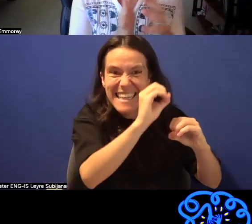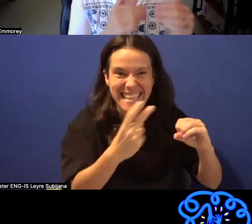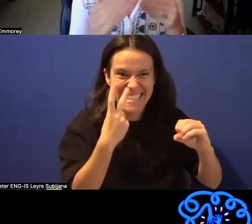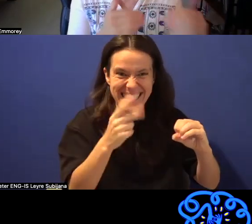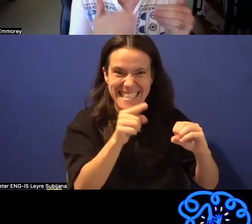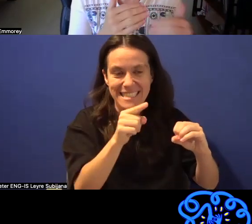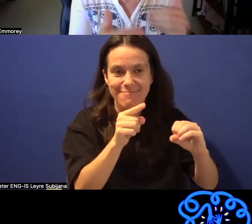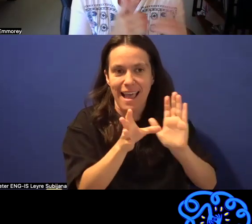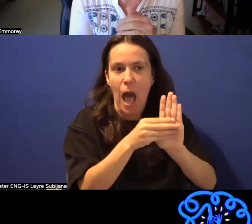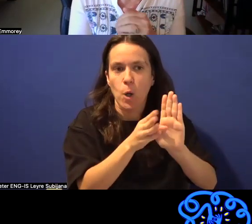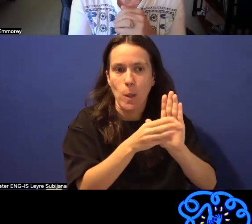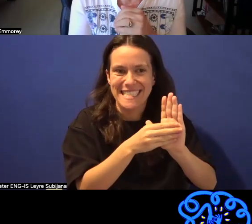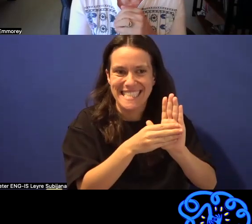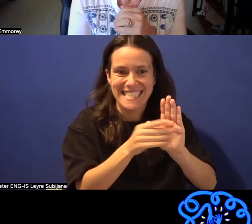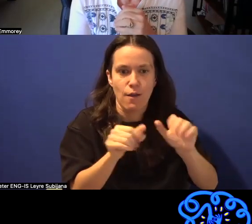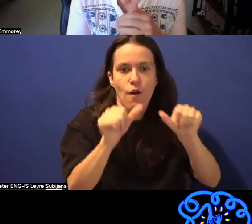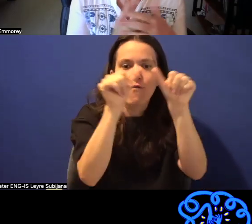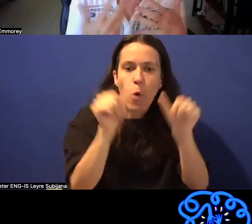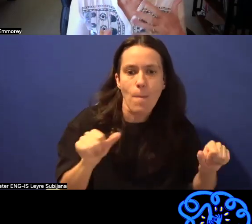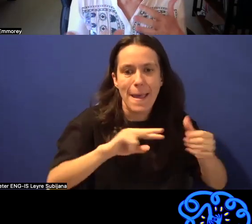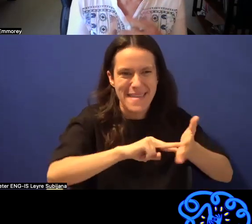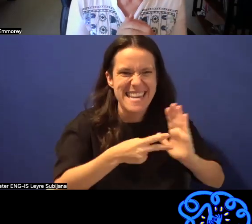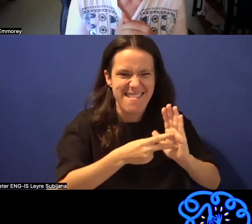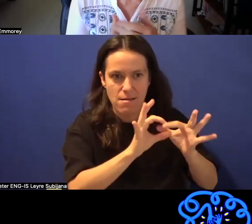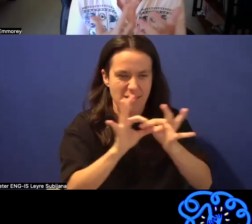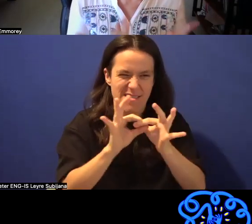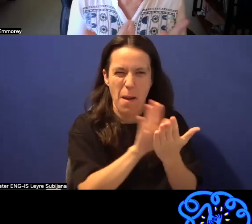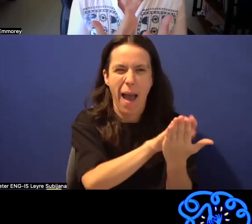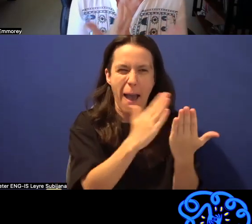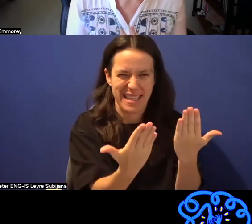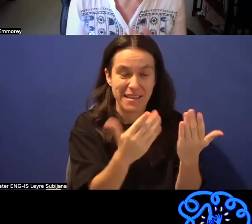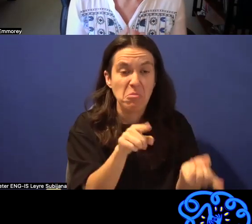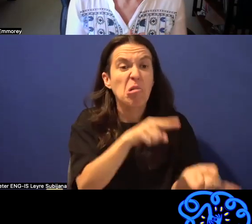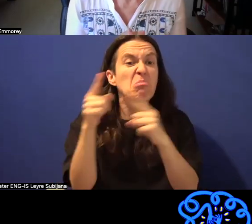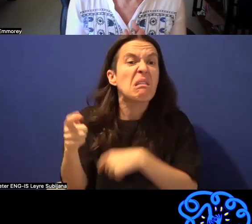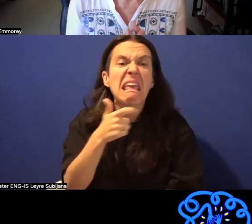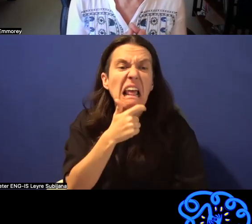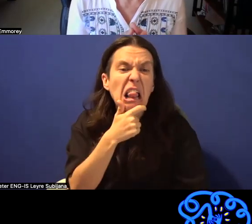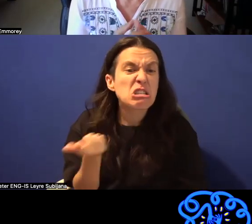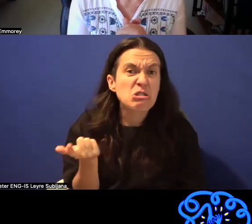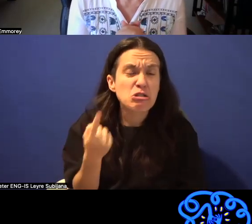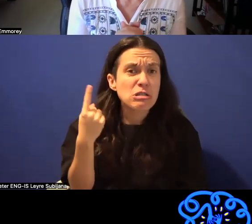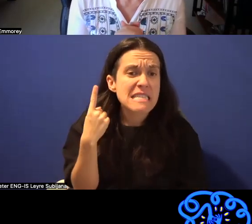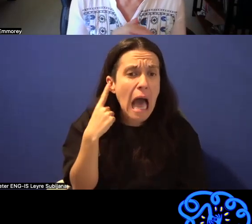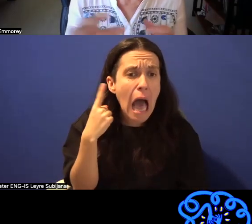are supported by different form meaning mappings. Whereas in English, it was really just sound as a